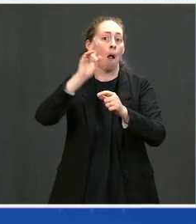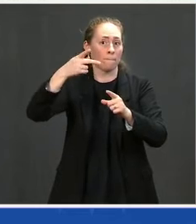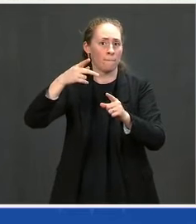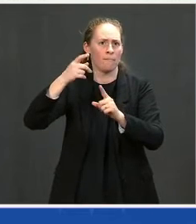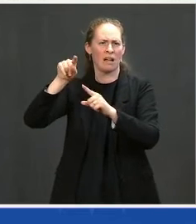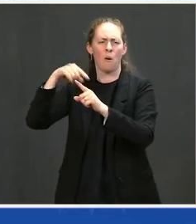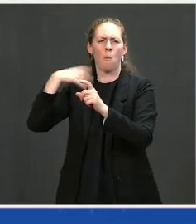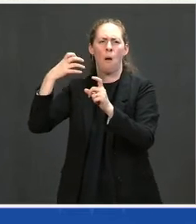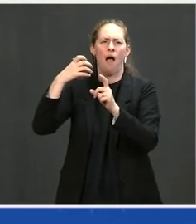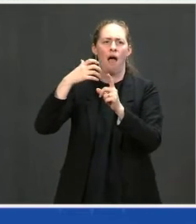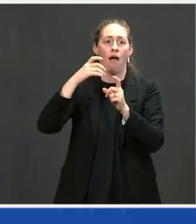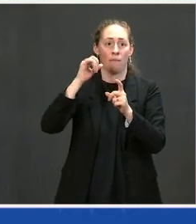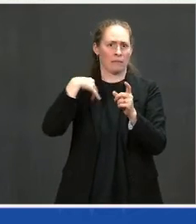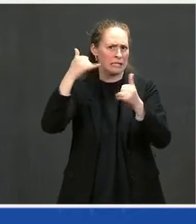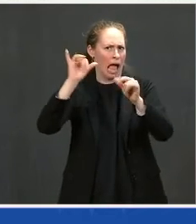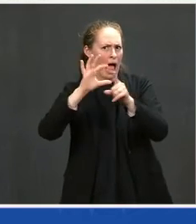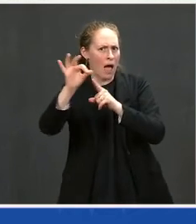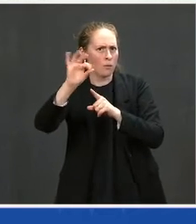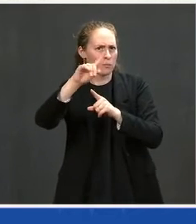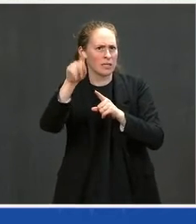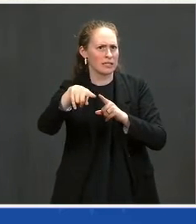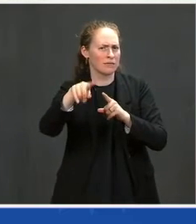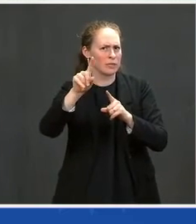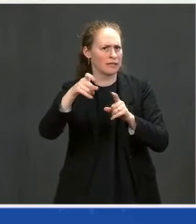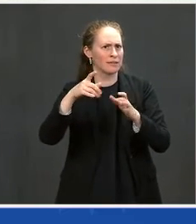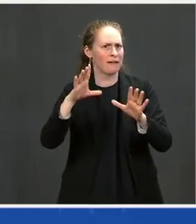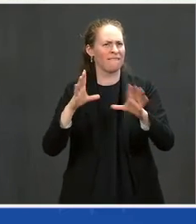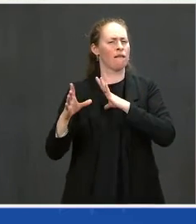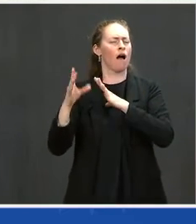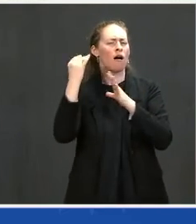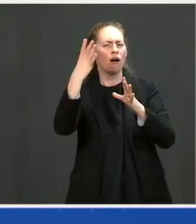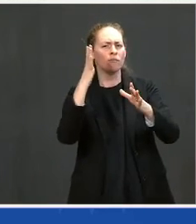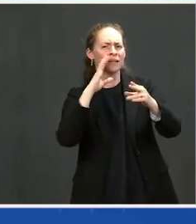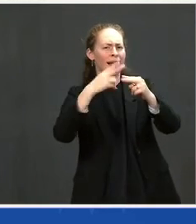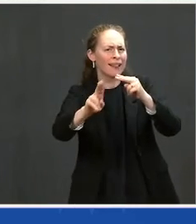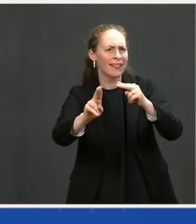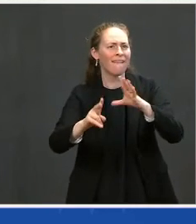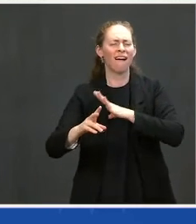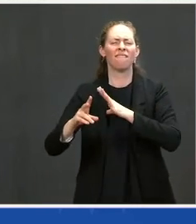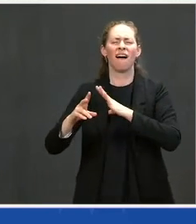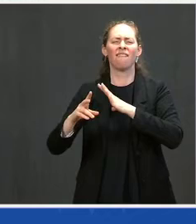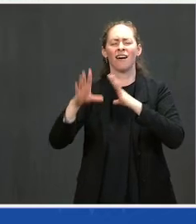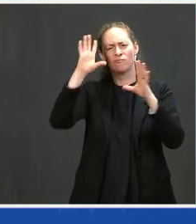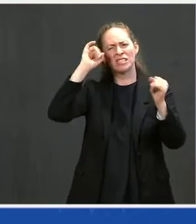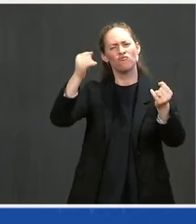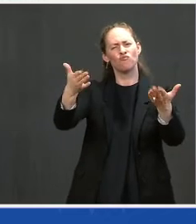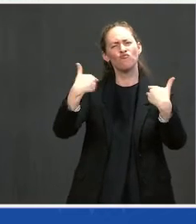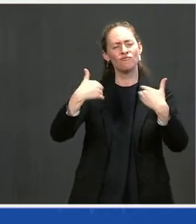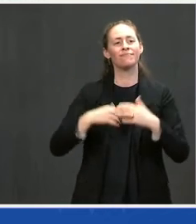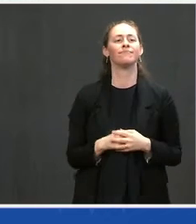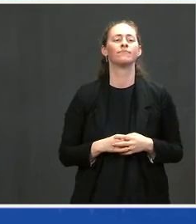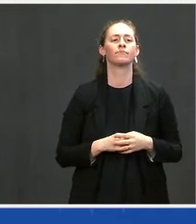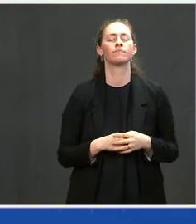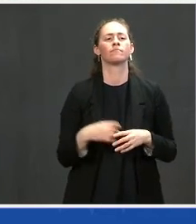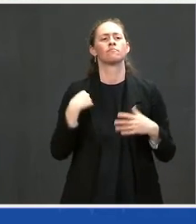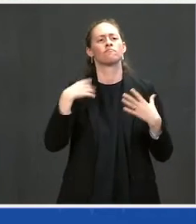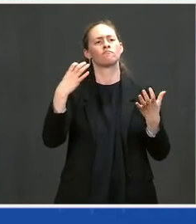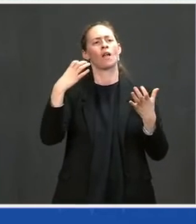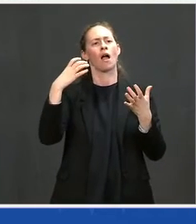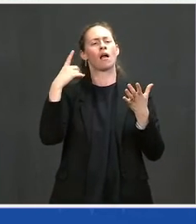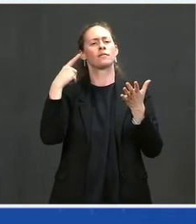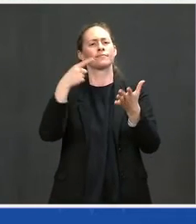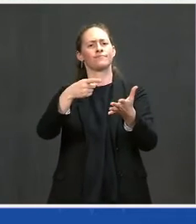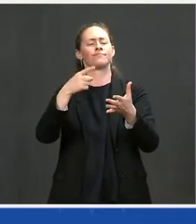go ahead. Okay, I'll make it quick. It's a No, quick no, you question. Regarding the filibuster, at John Lewis's funeral, President